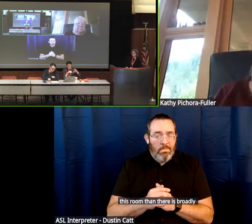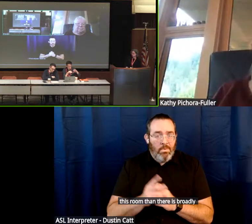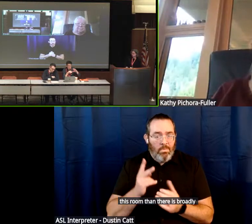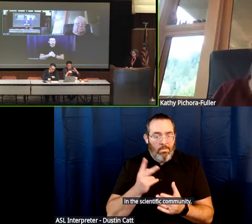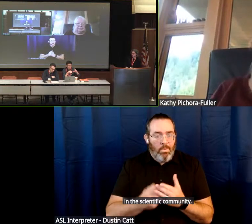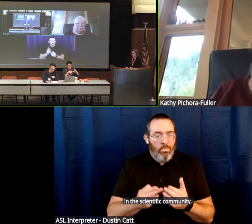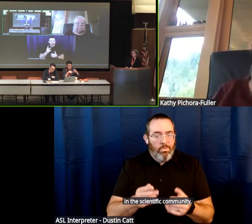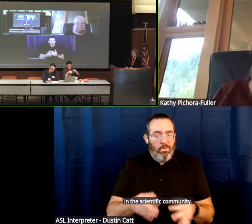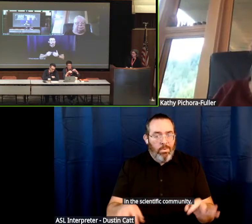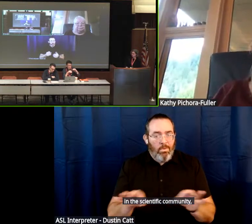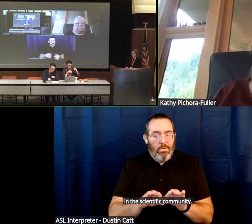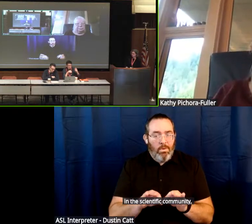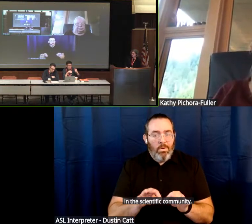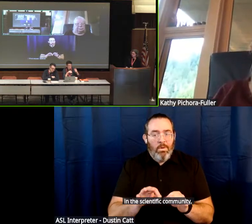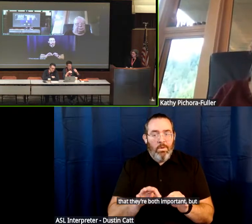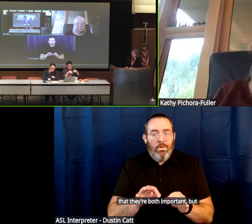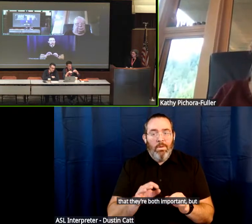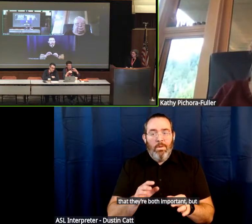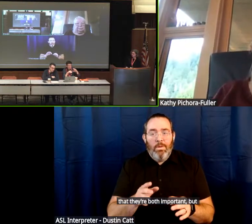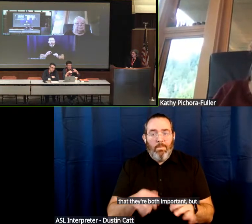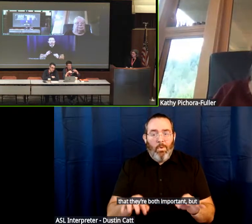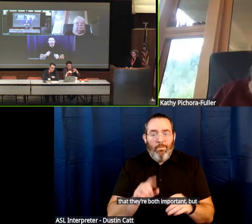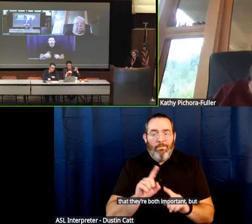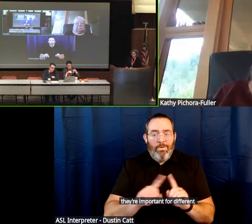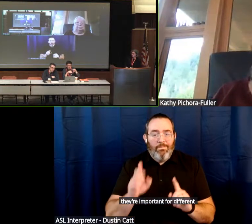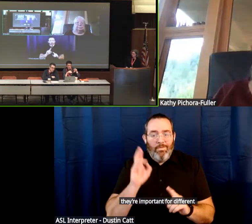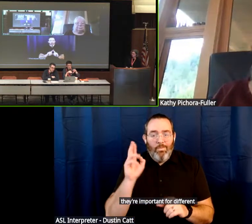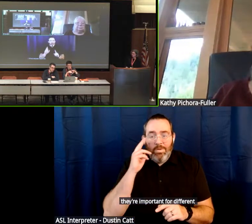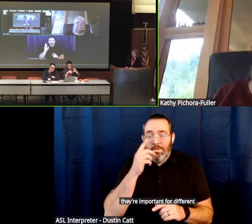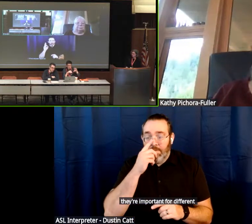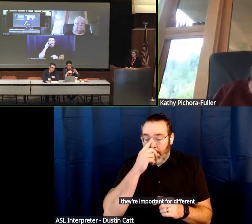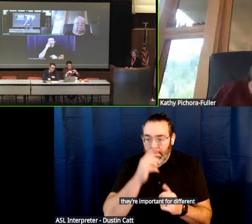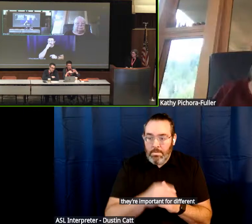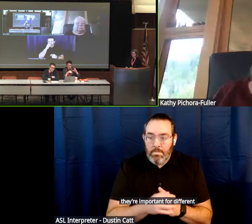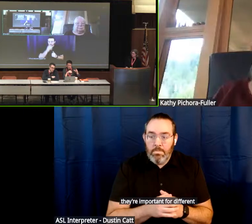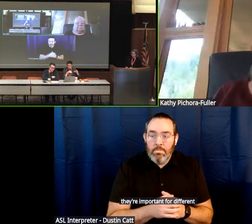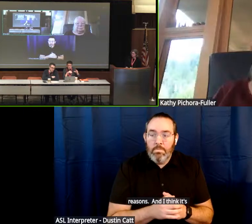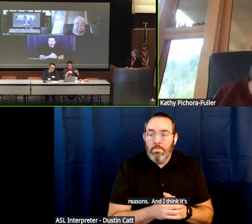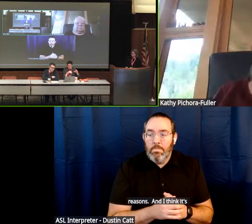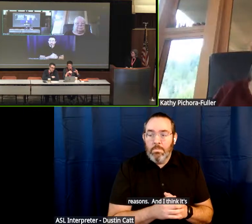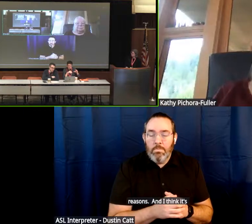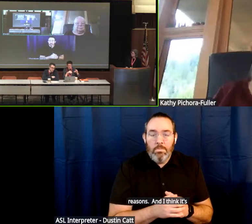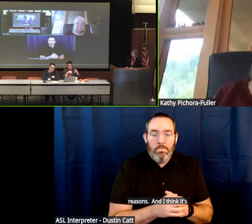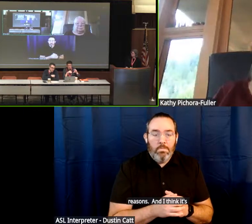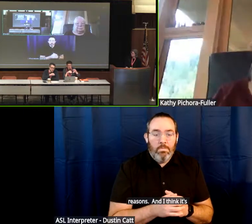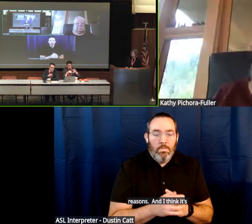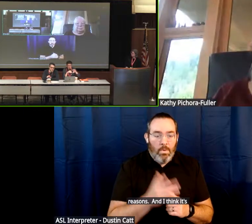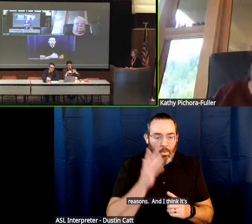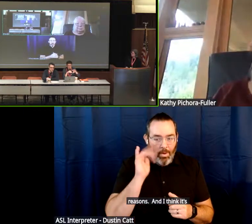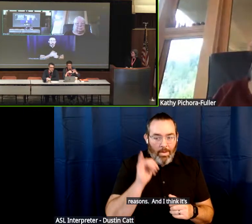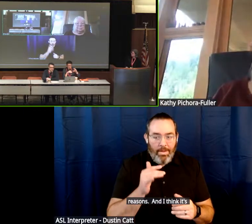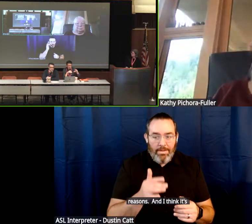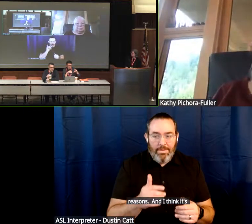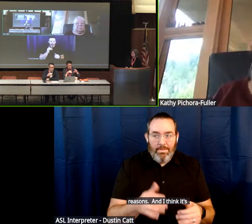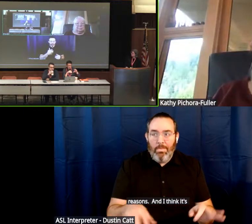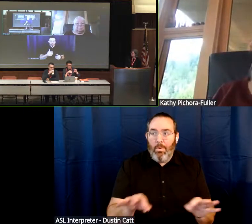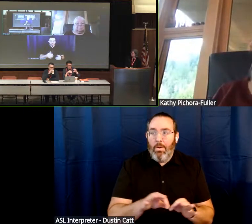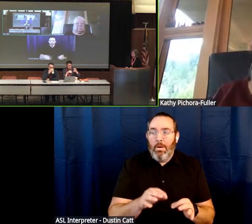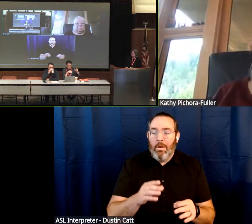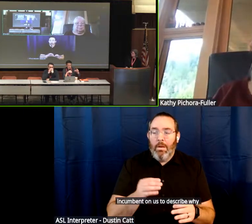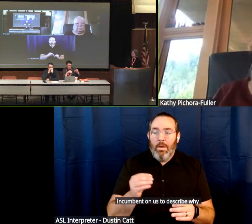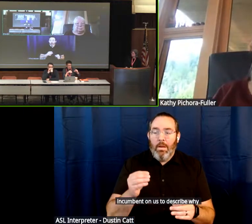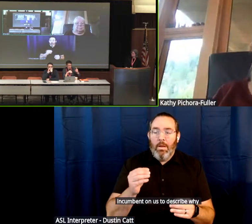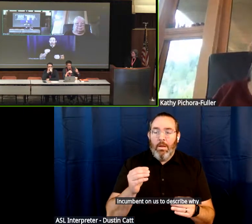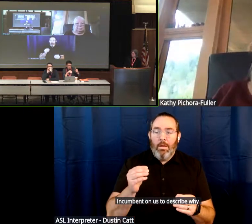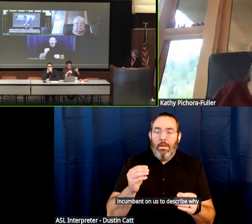important, but they're important for different reasons. And I think it's incumbent on us to describe why they're both important and the way that they both